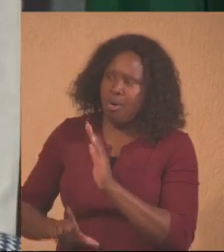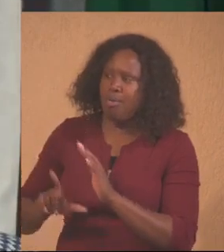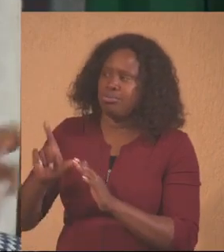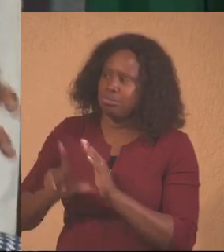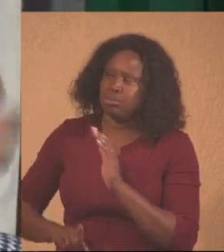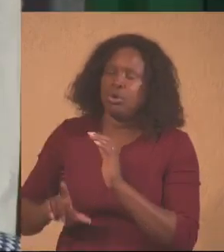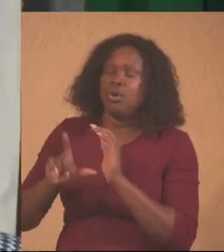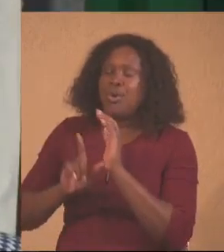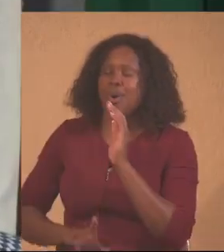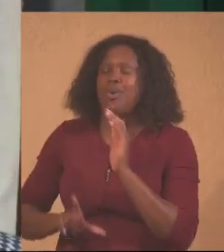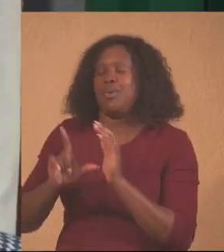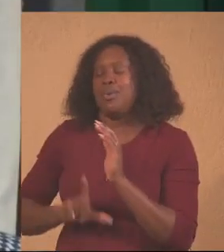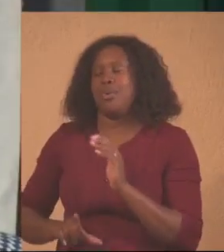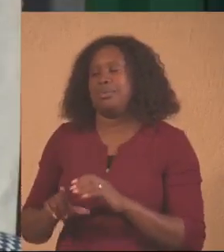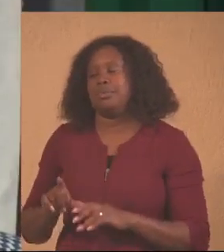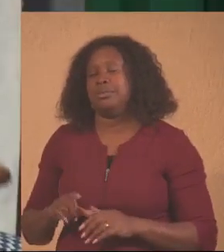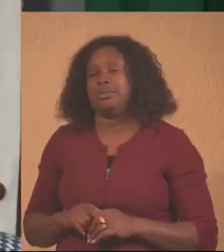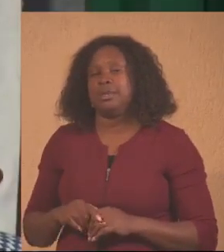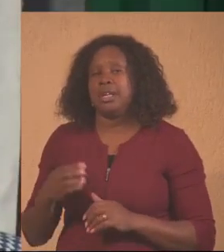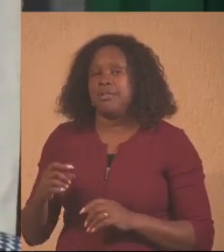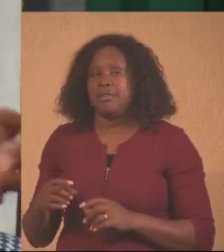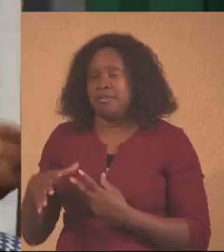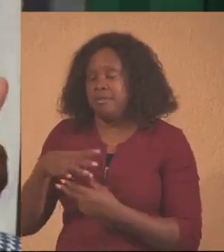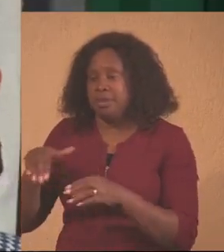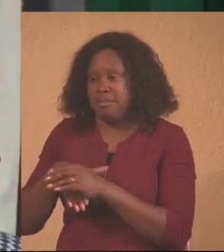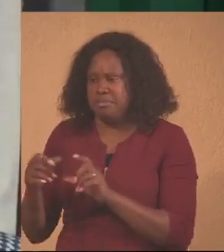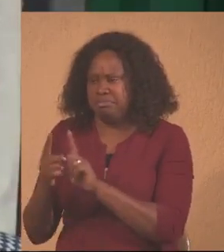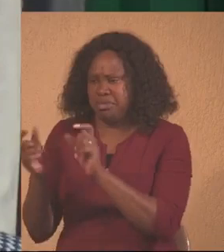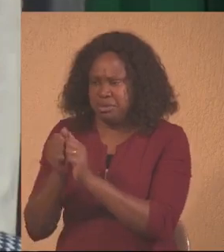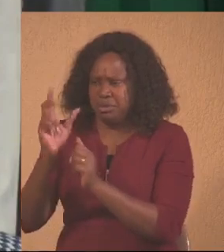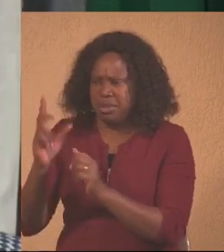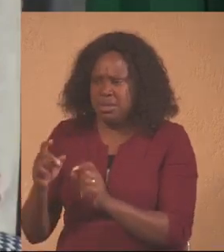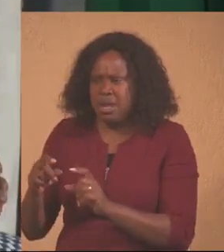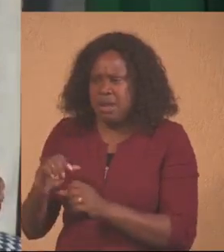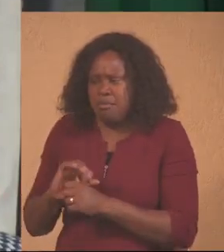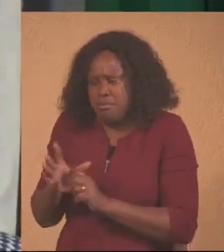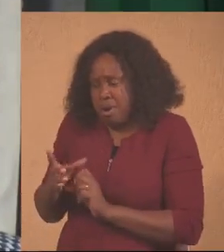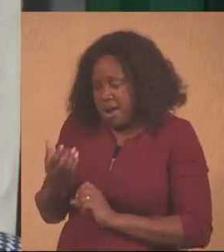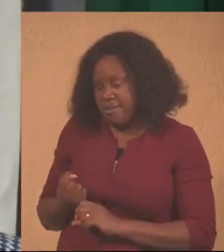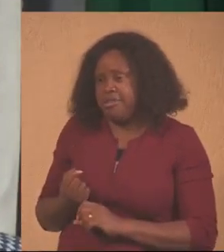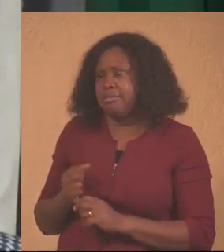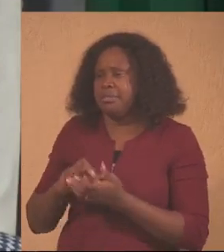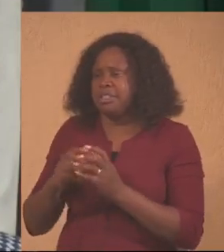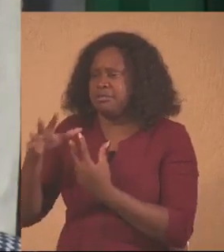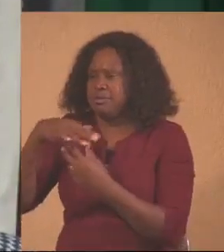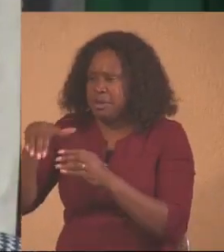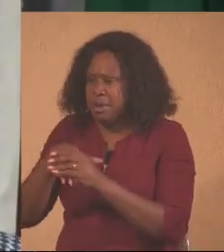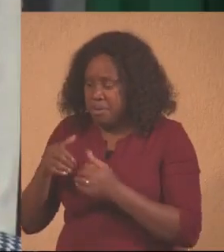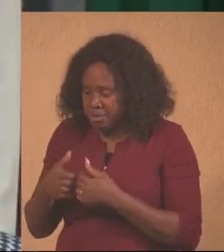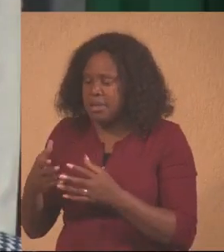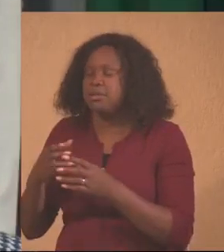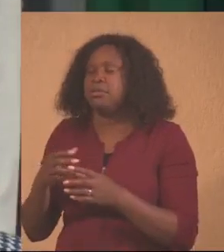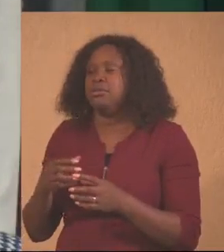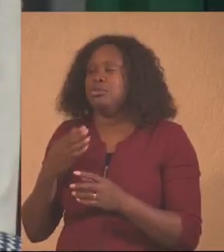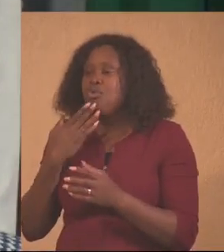are considered as high risk, maybe the family members. So immediately contact tracing is starting, and then the people